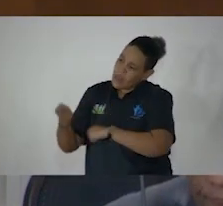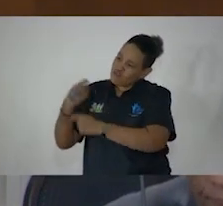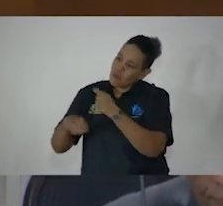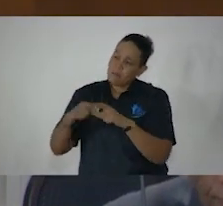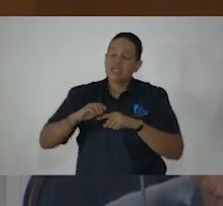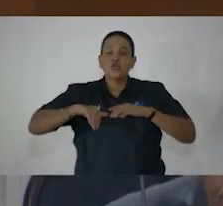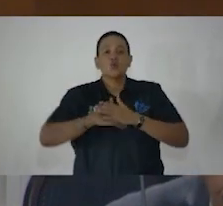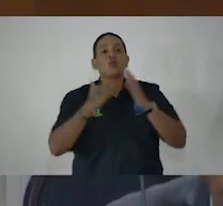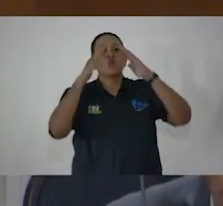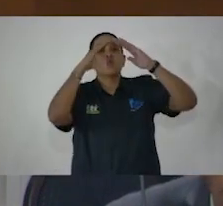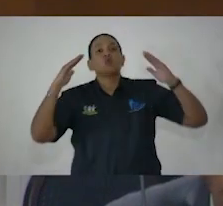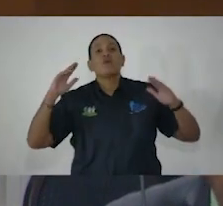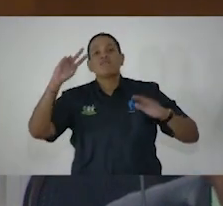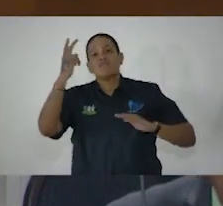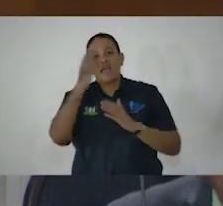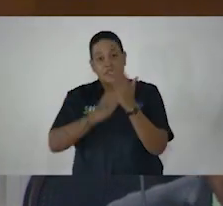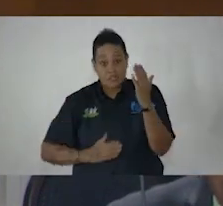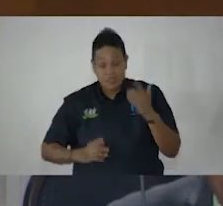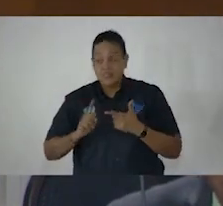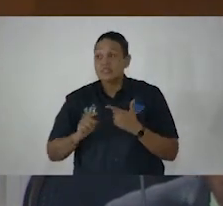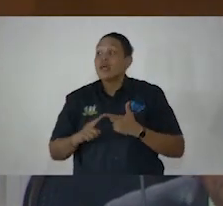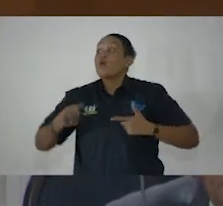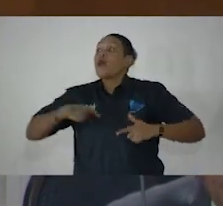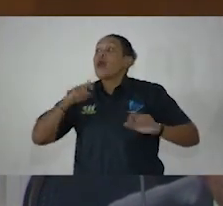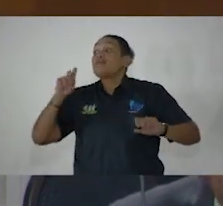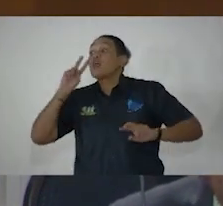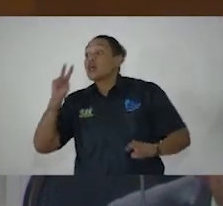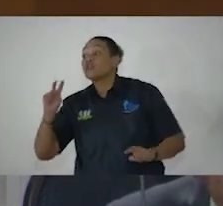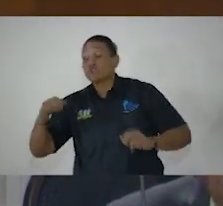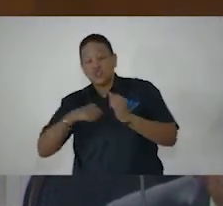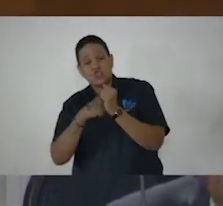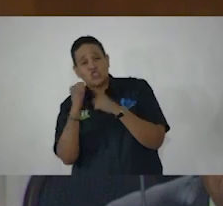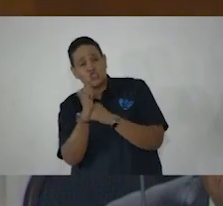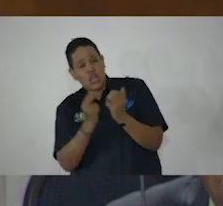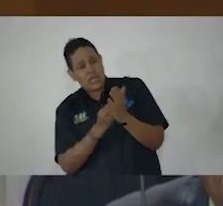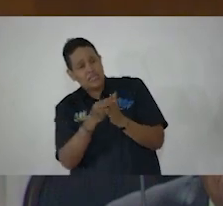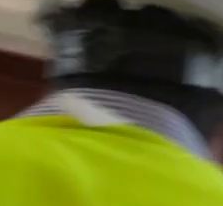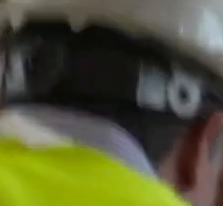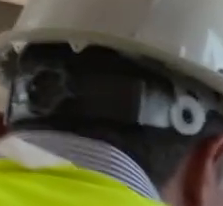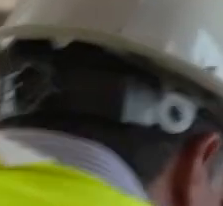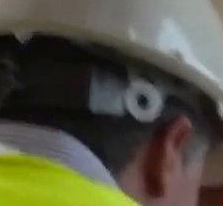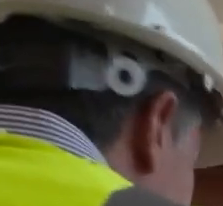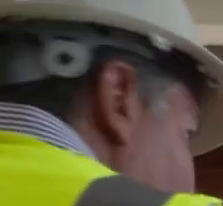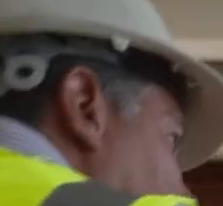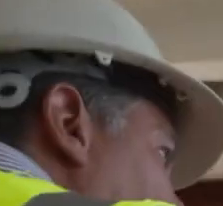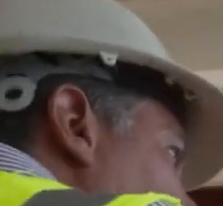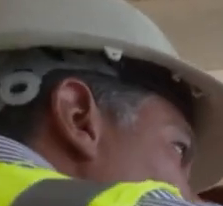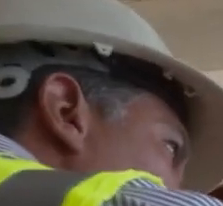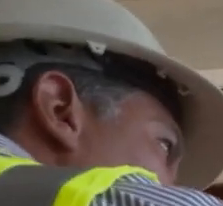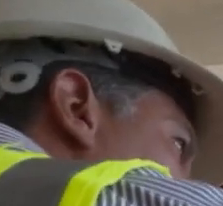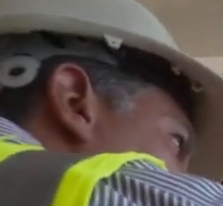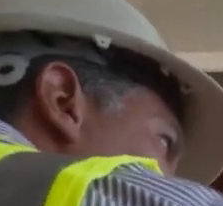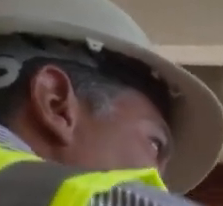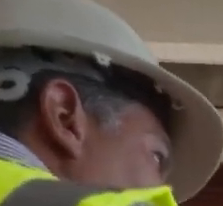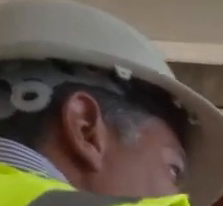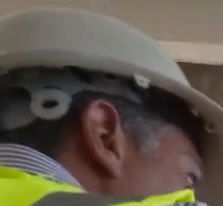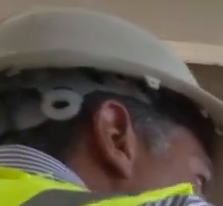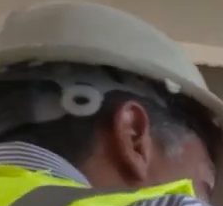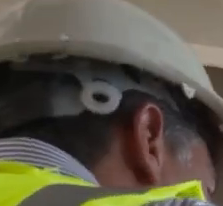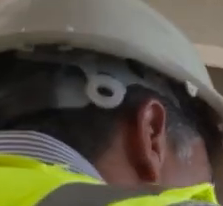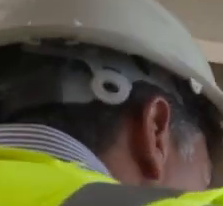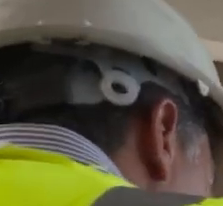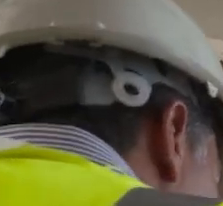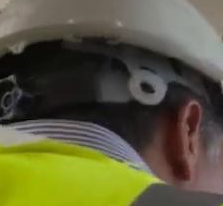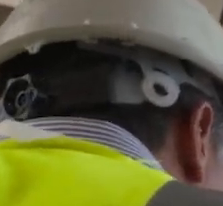a new roof. Phase two, we have had to address the structural integrity of the building, removing components of the building and repairing